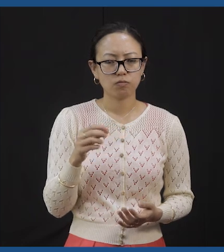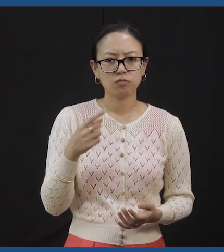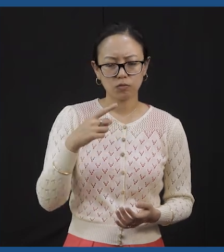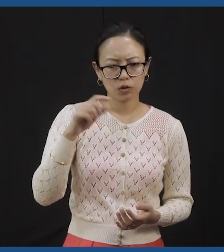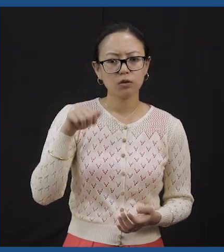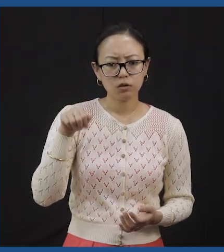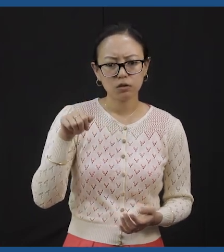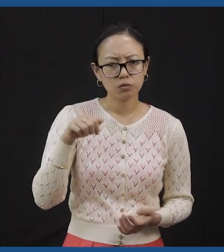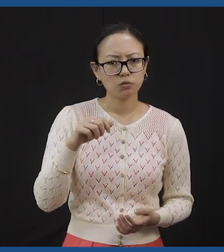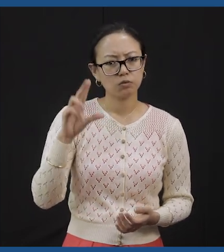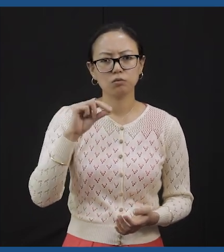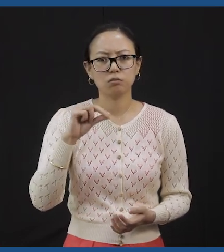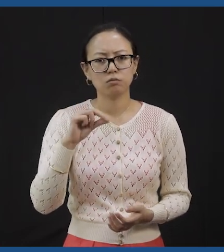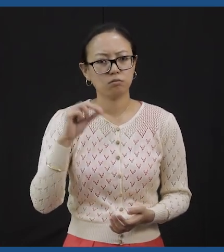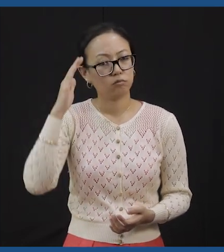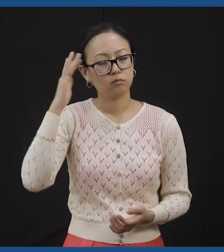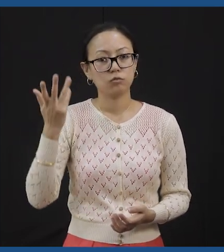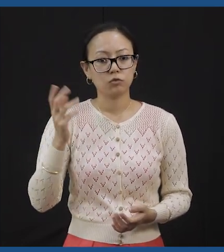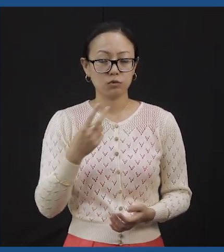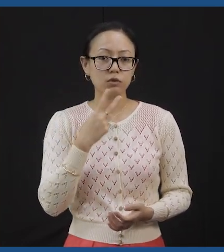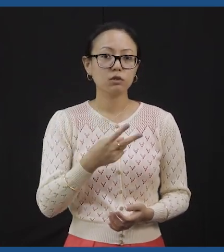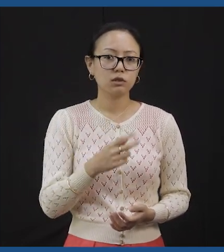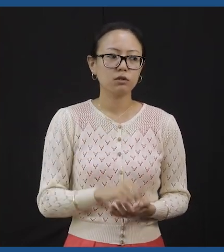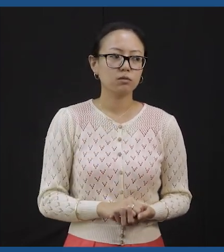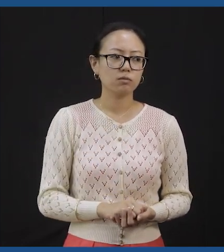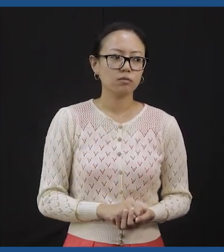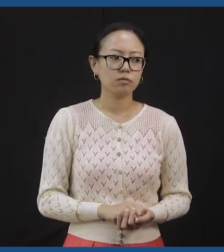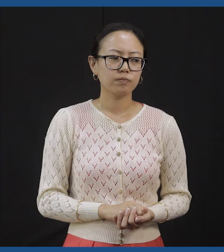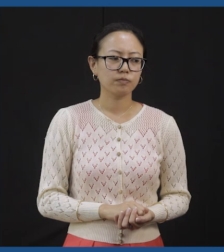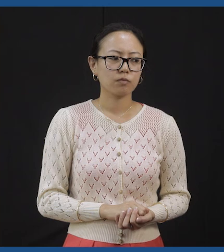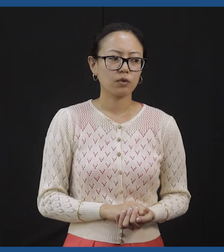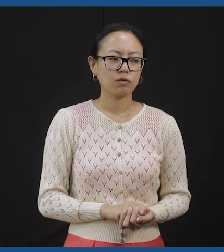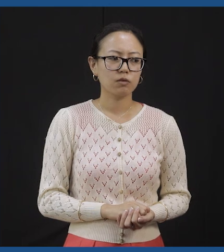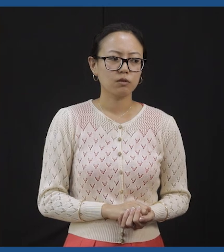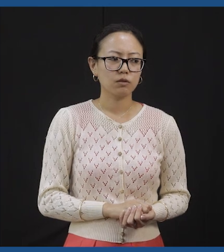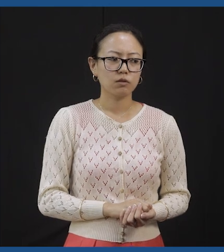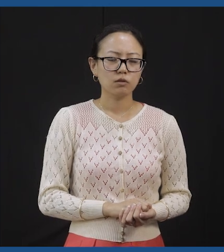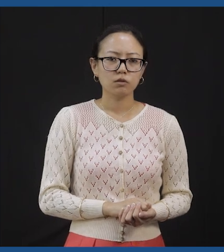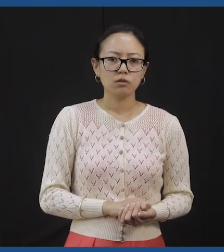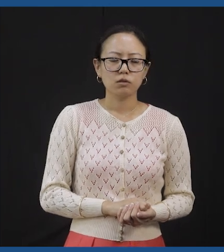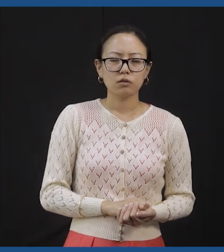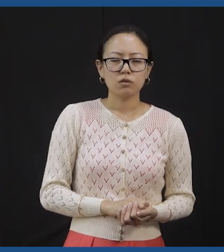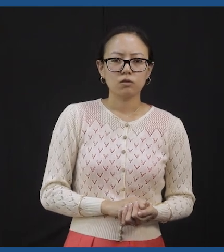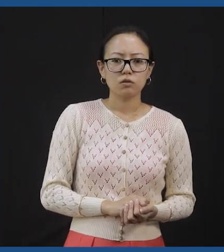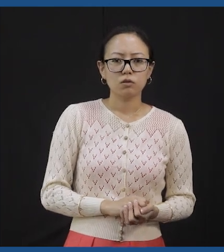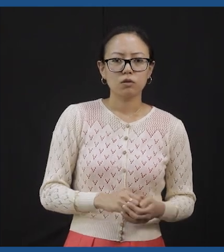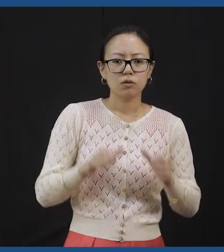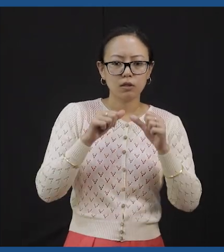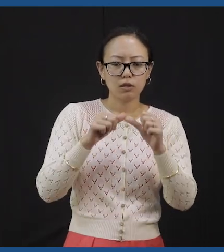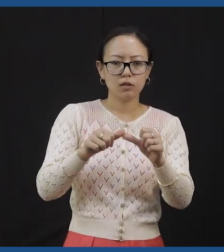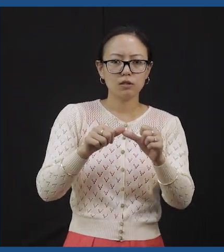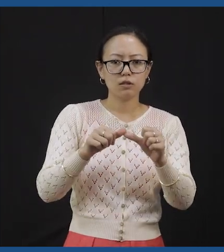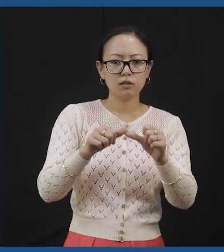arrow mark here? The answer, the difference will be at the top now. And then the subtrahend or the second number will be